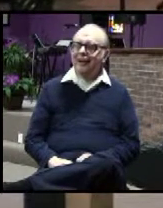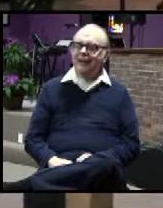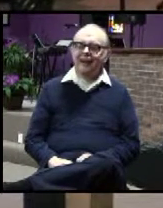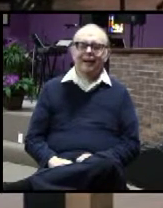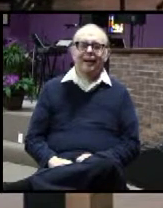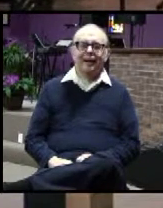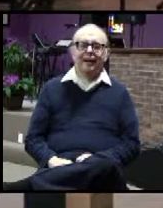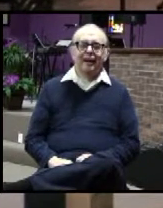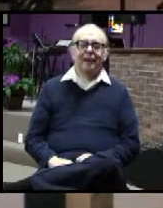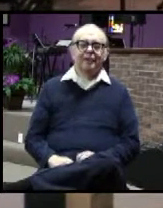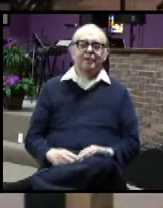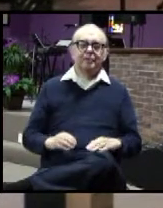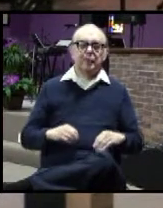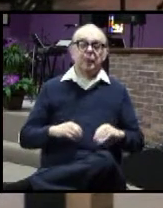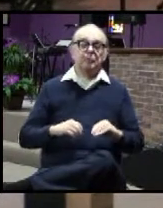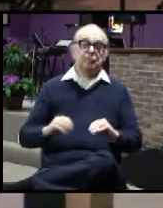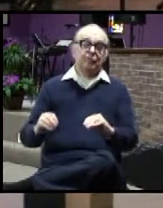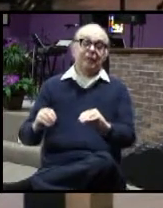So moving on,